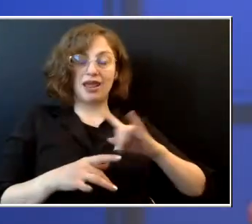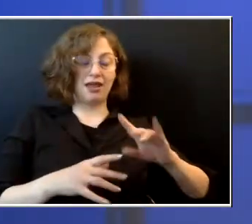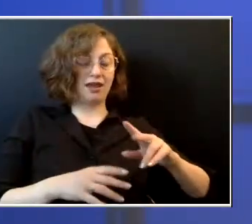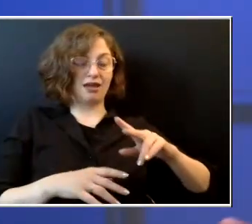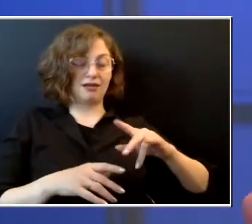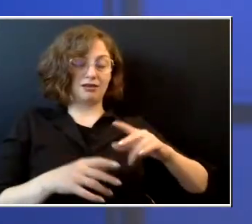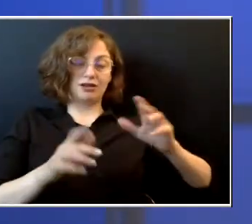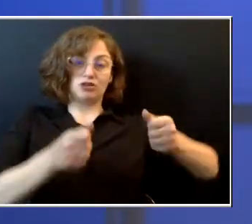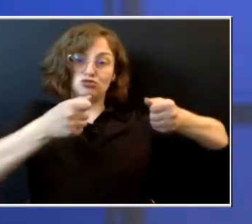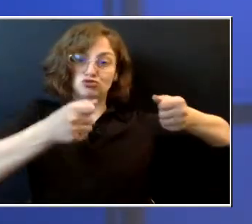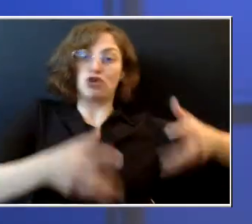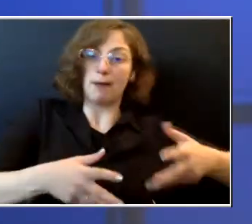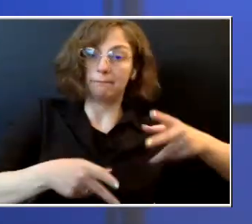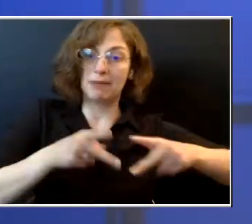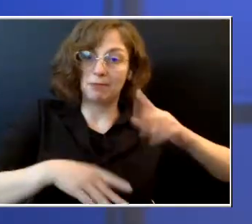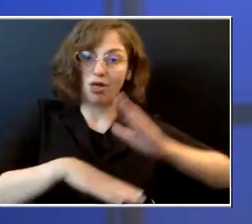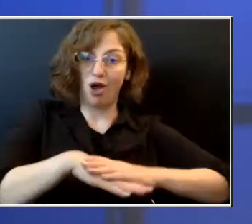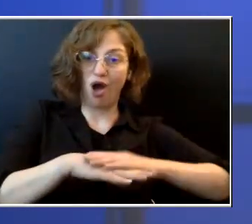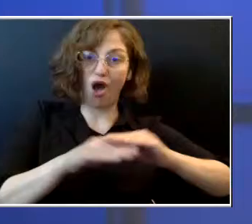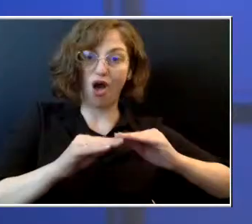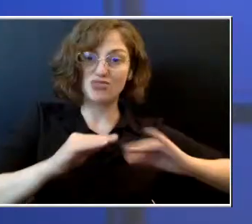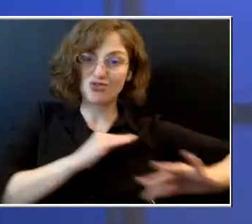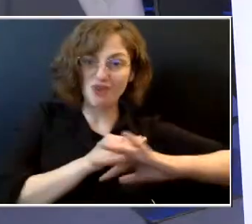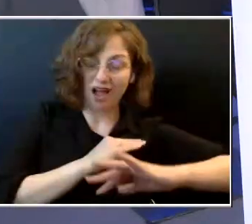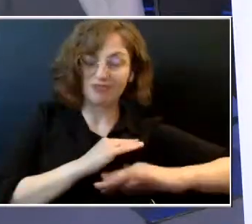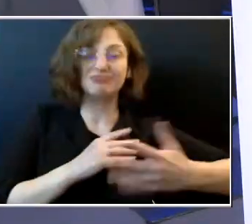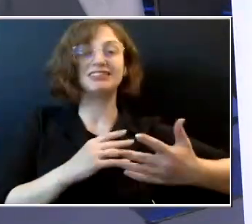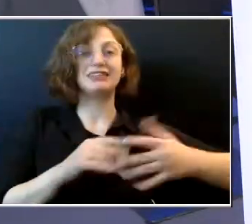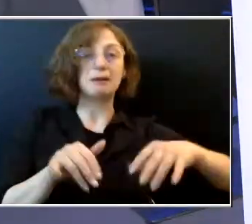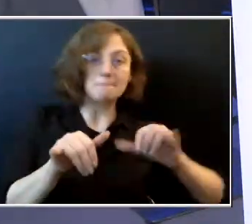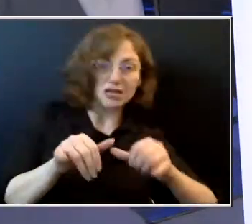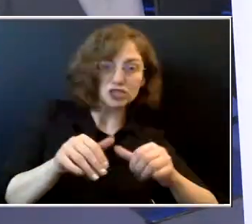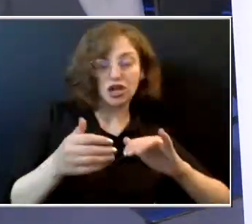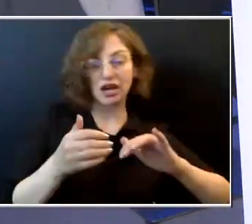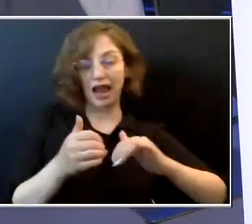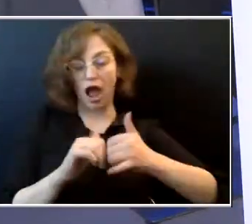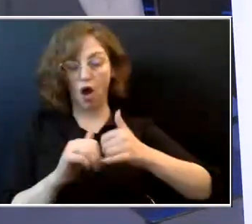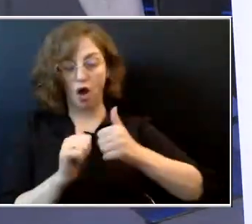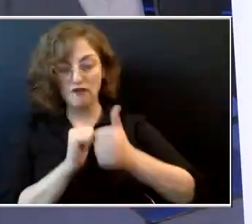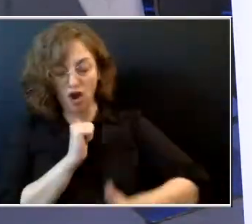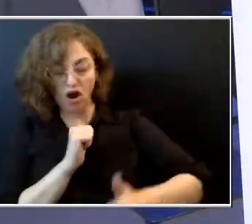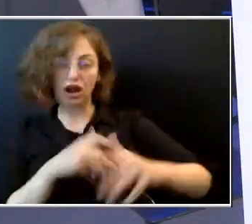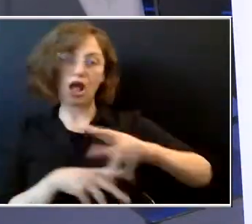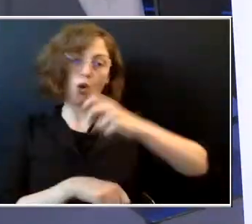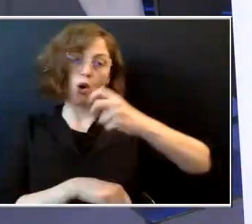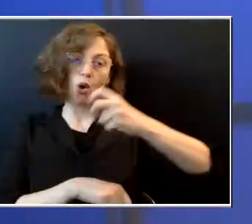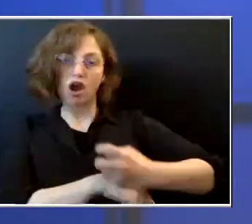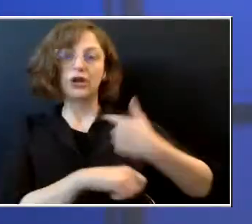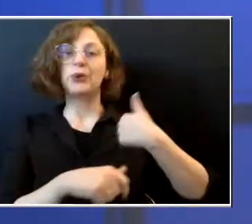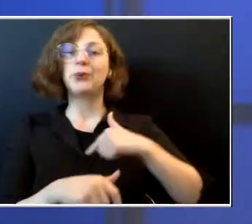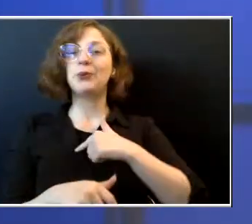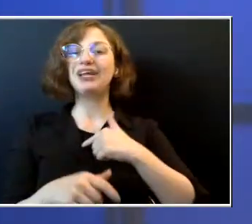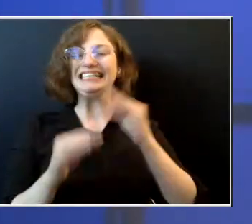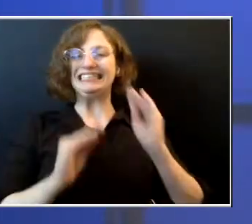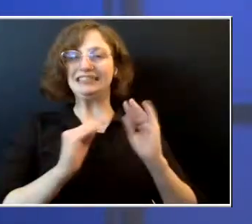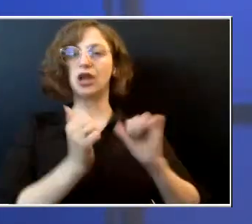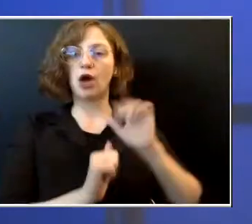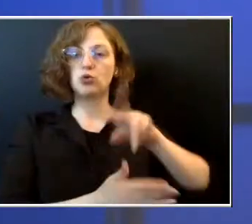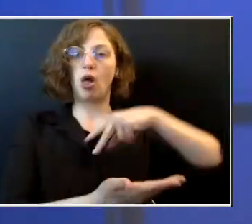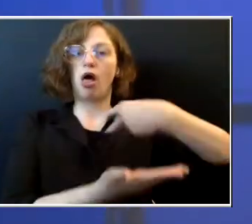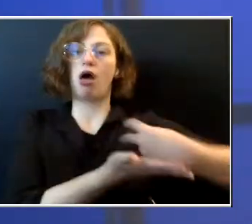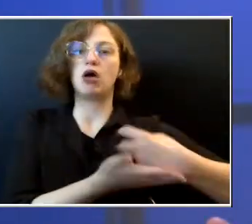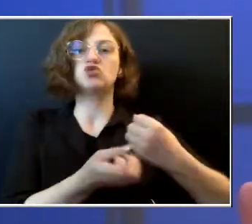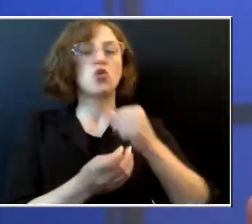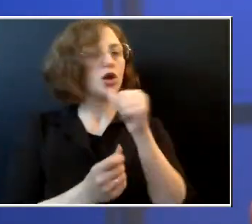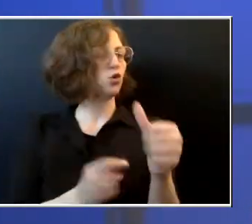and we try to help them so they hit the ground without getting hurt. We were doing this right now. We just finished up a study. We did it with 30